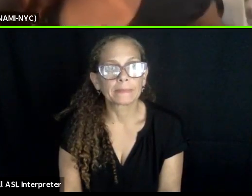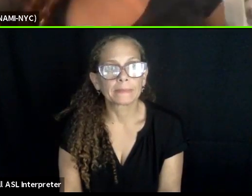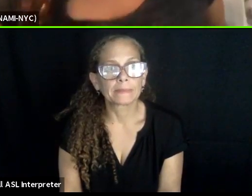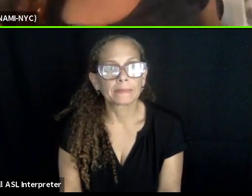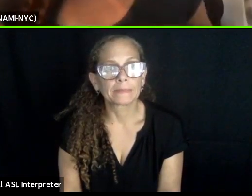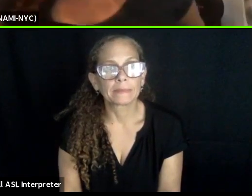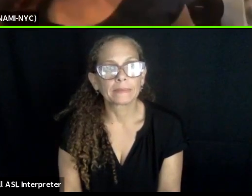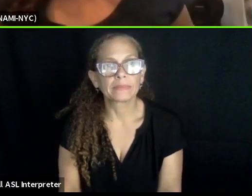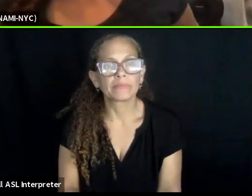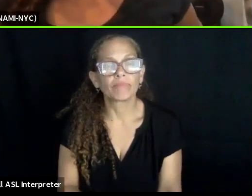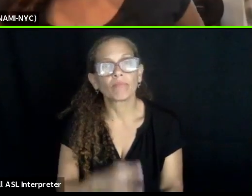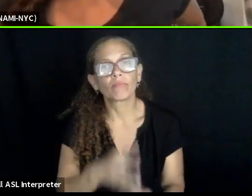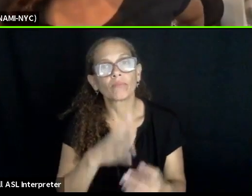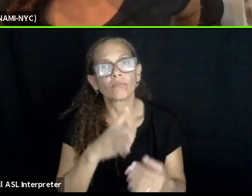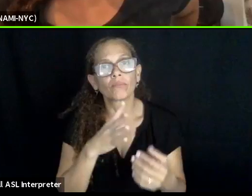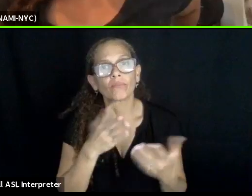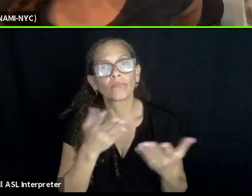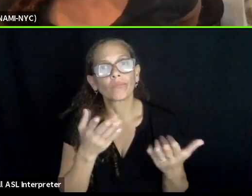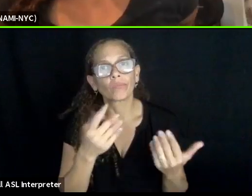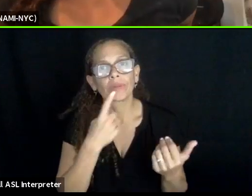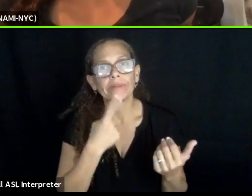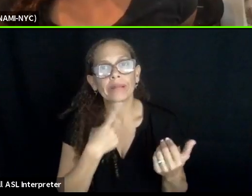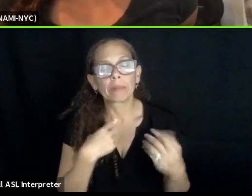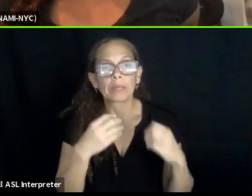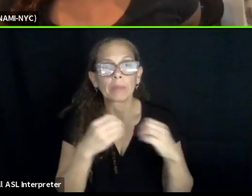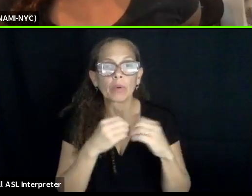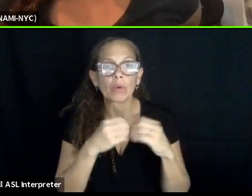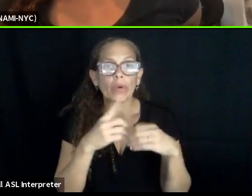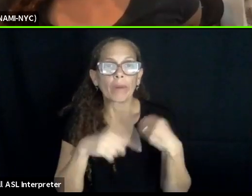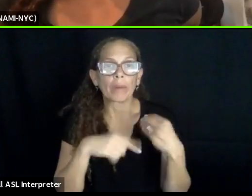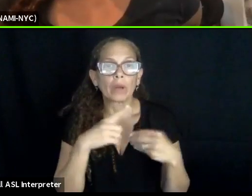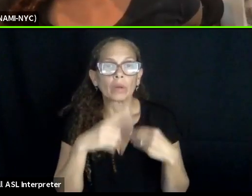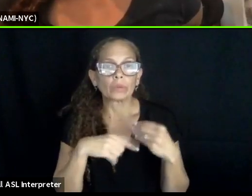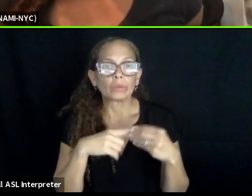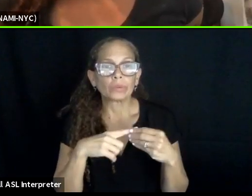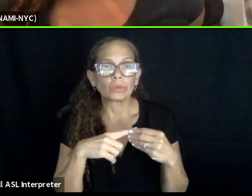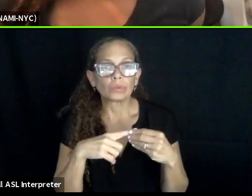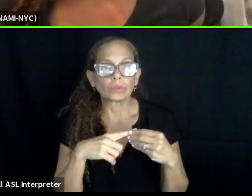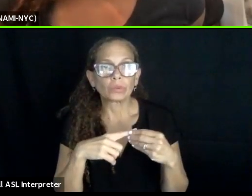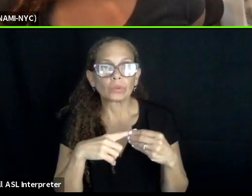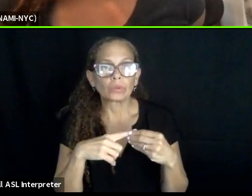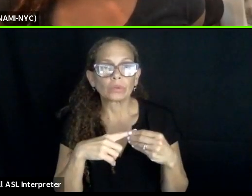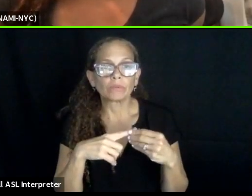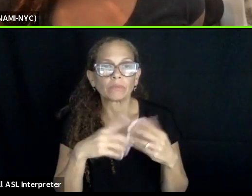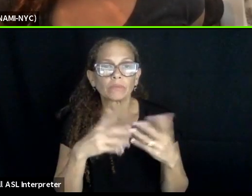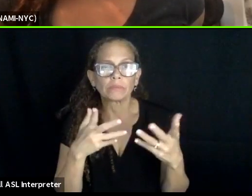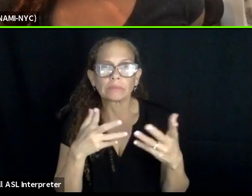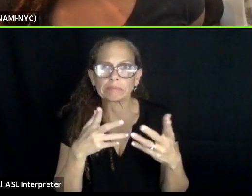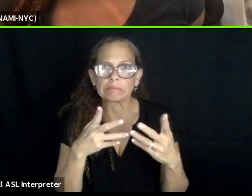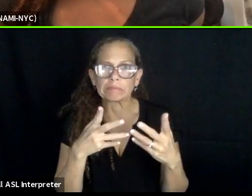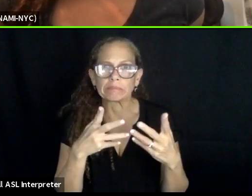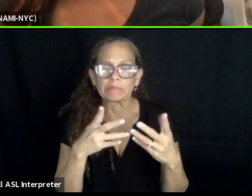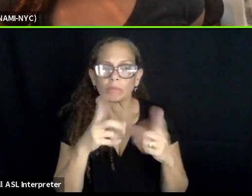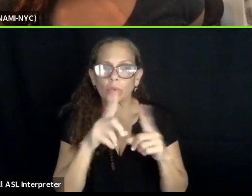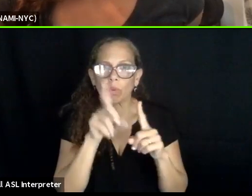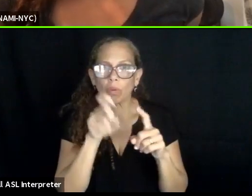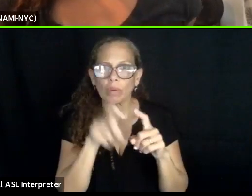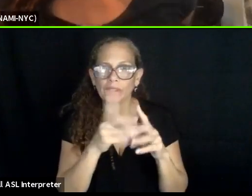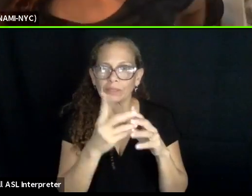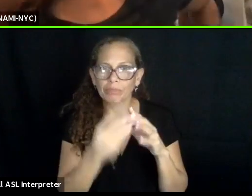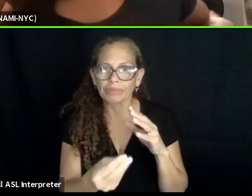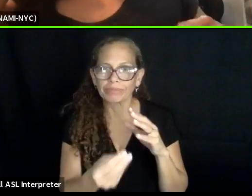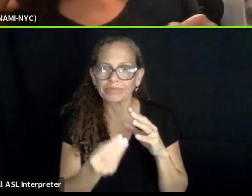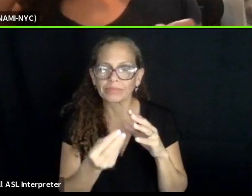you talk a little bit more about, I'm sorry, I lost the question. Where did it go?